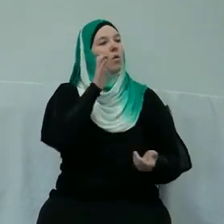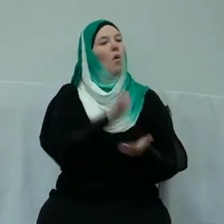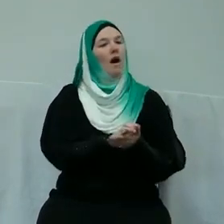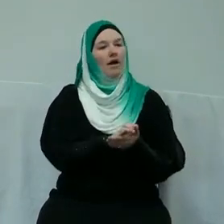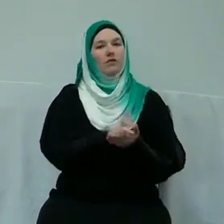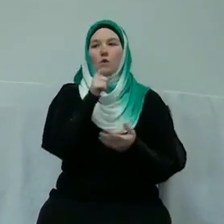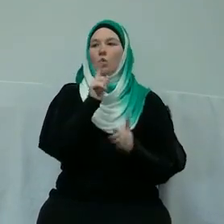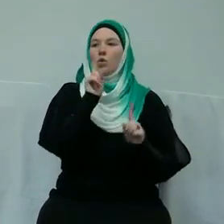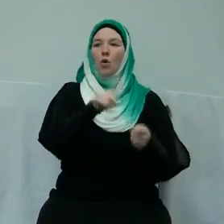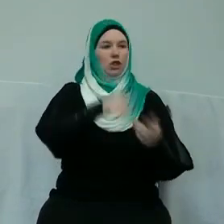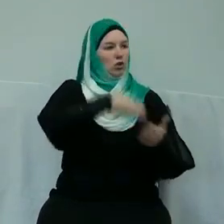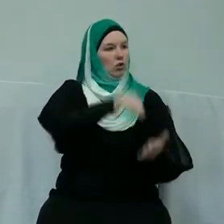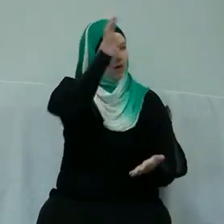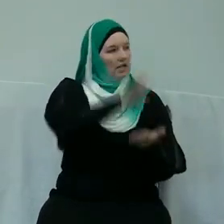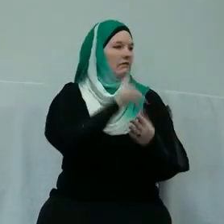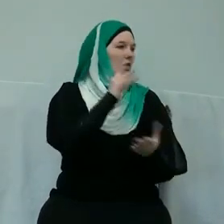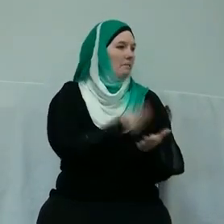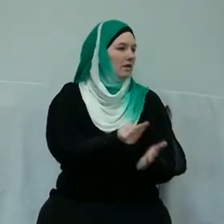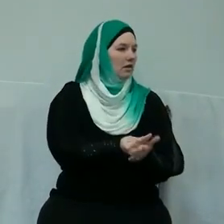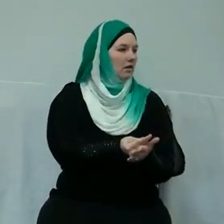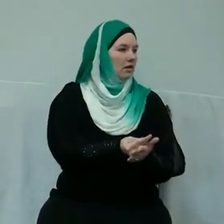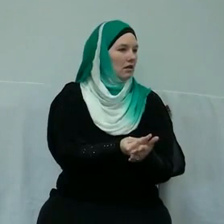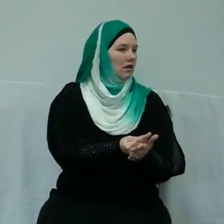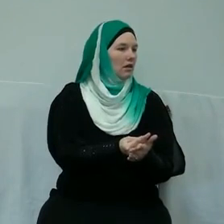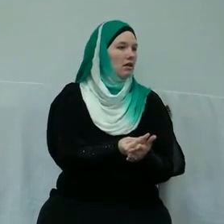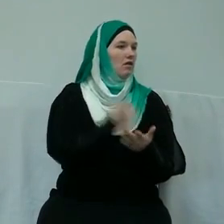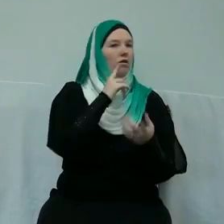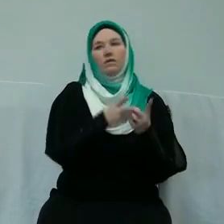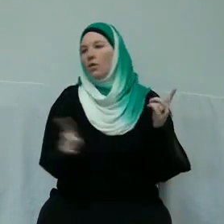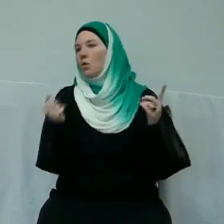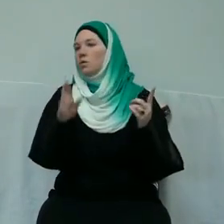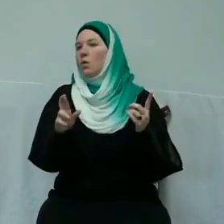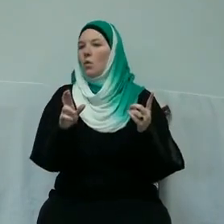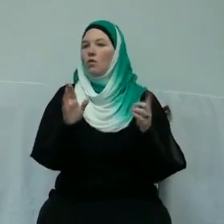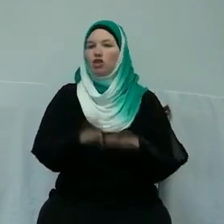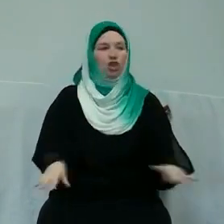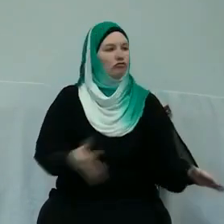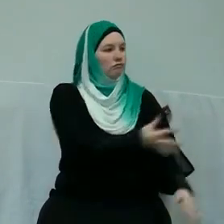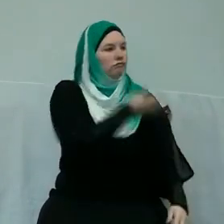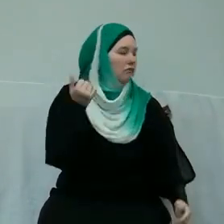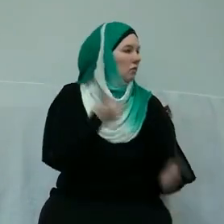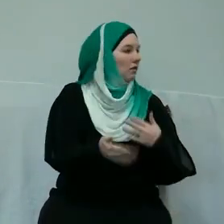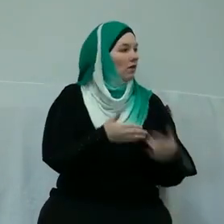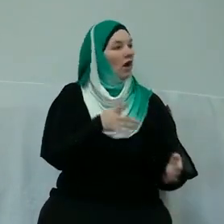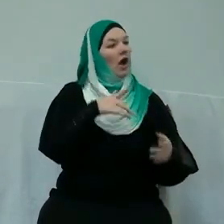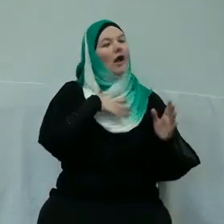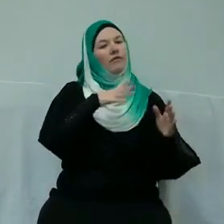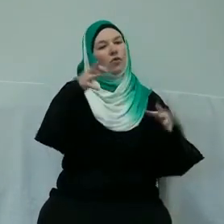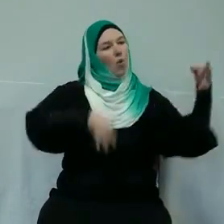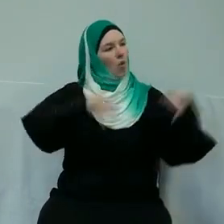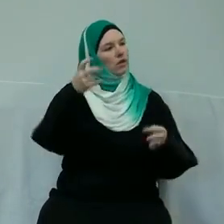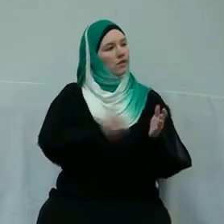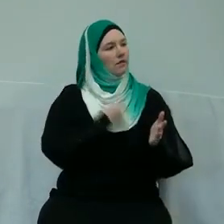and sue their husbands for money by way of divorce or custody or anything, and the courts